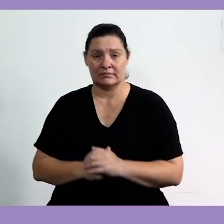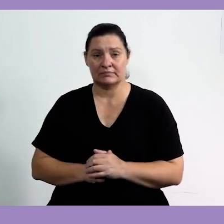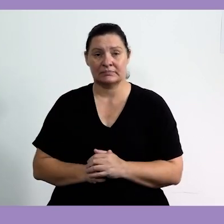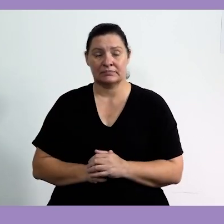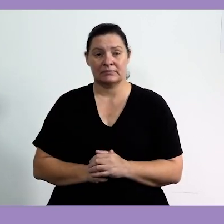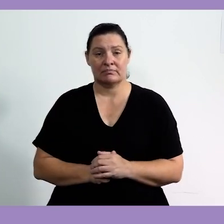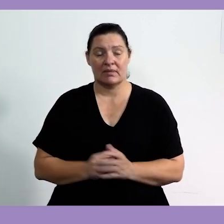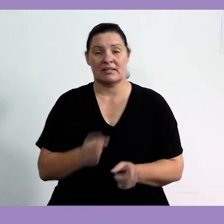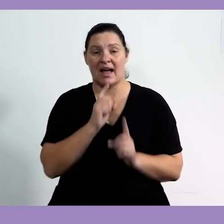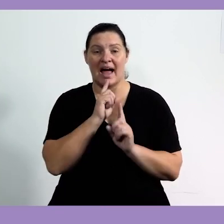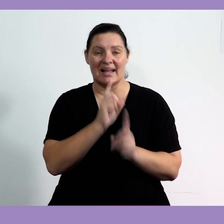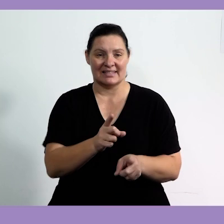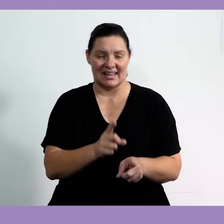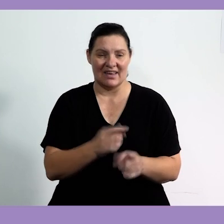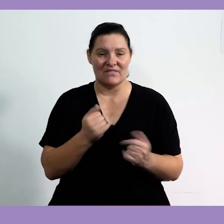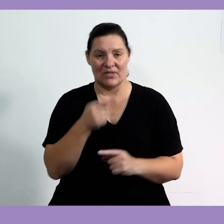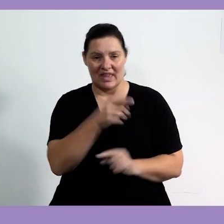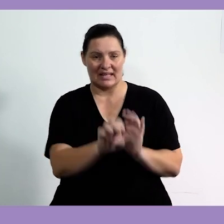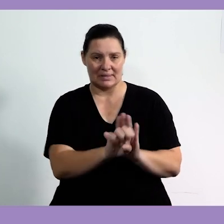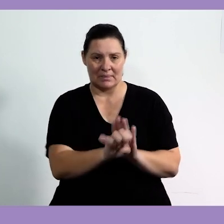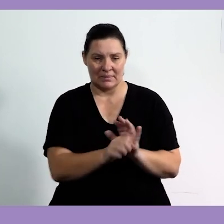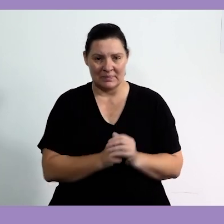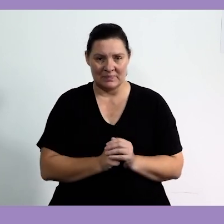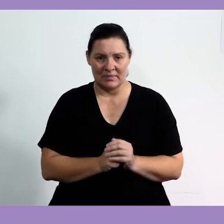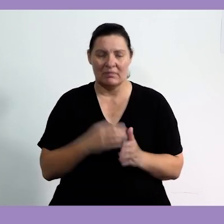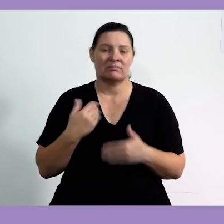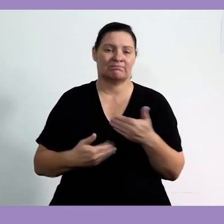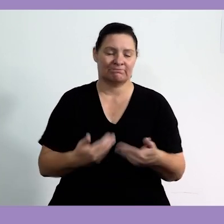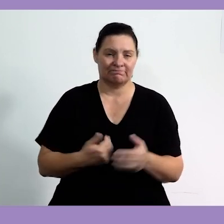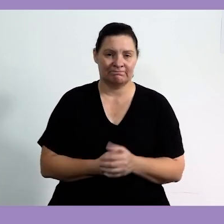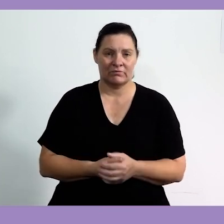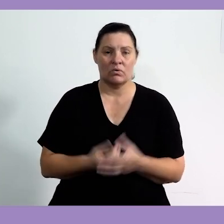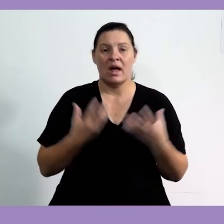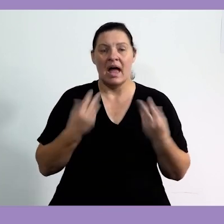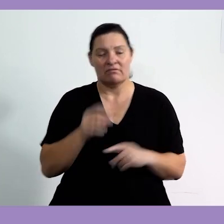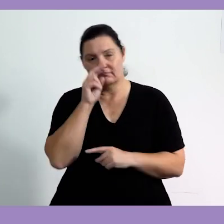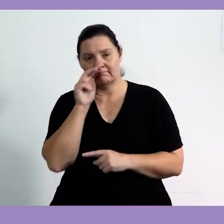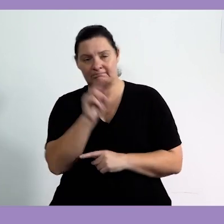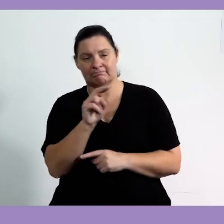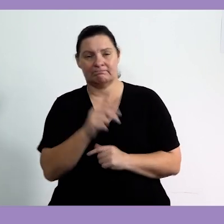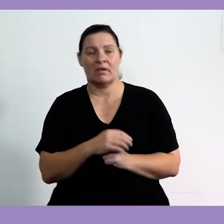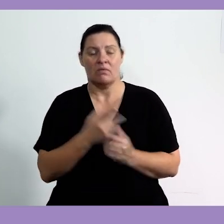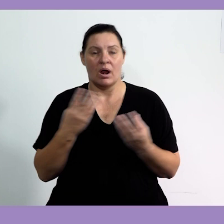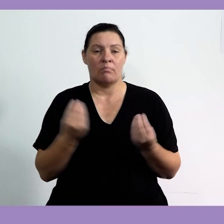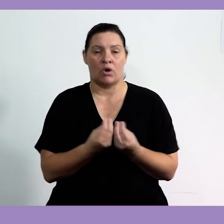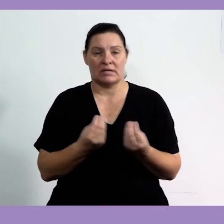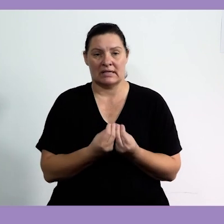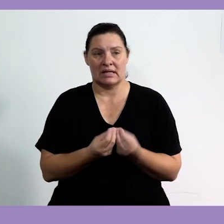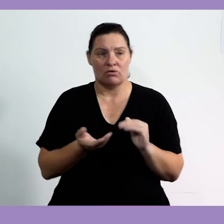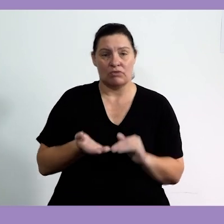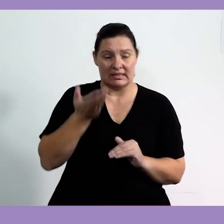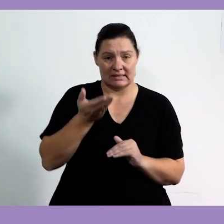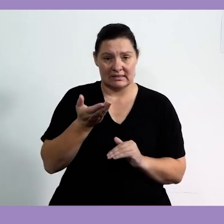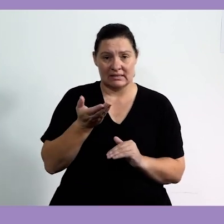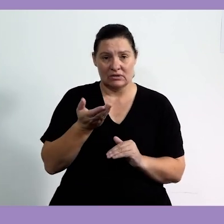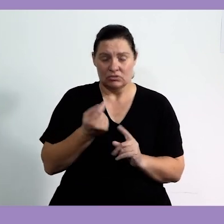6. And that is our answer for that example. Let's move on. So we have been looking at when a product